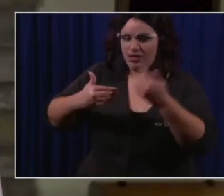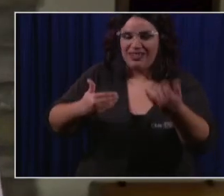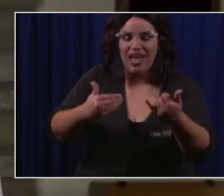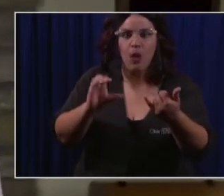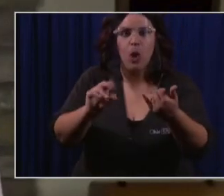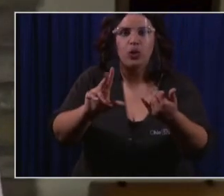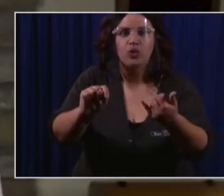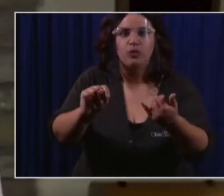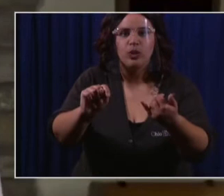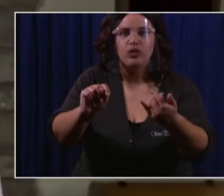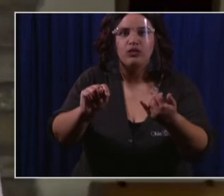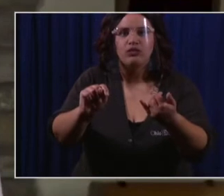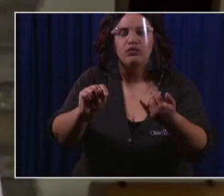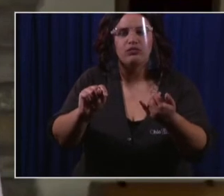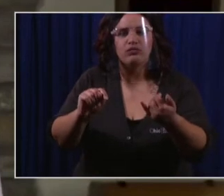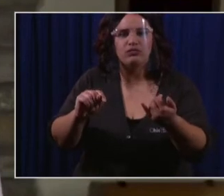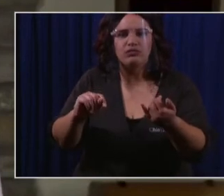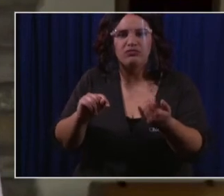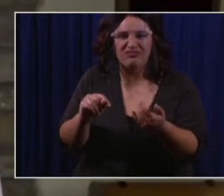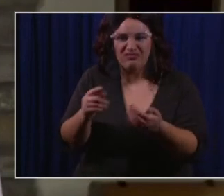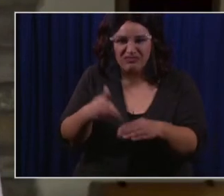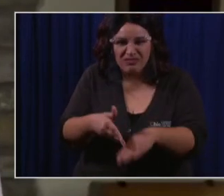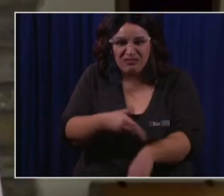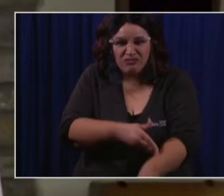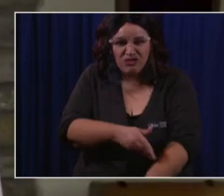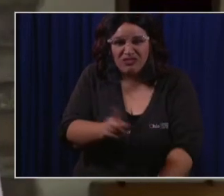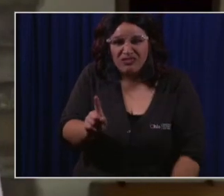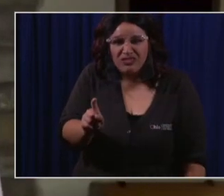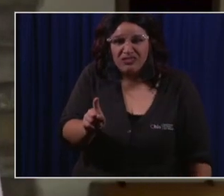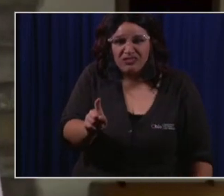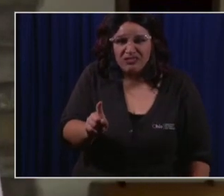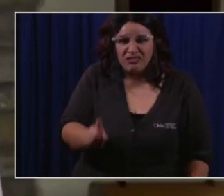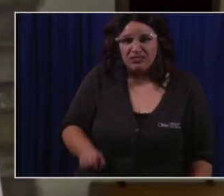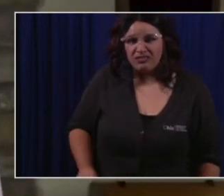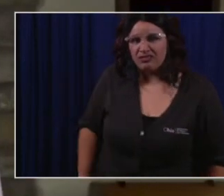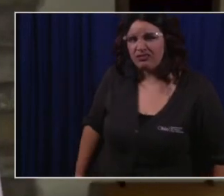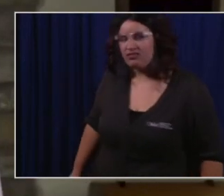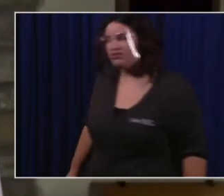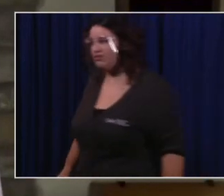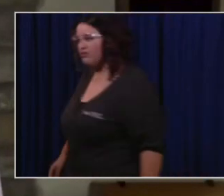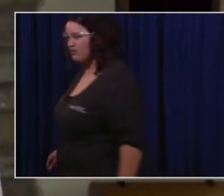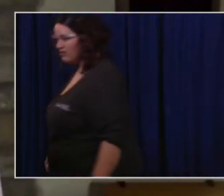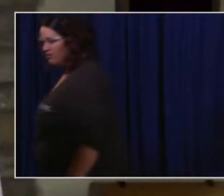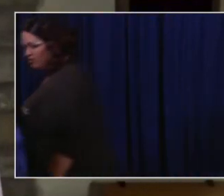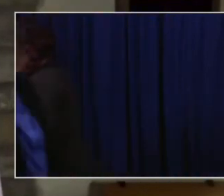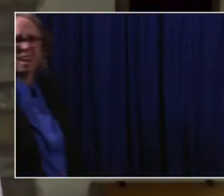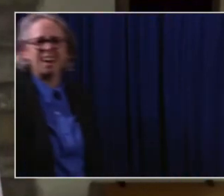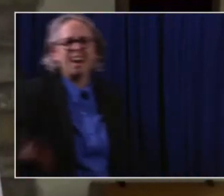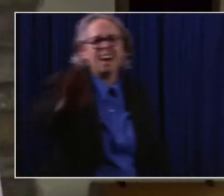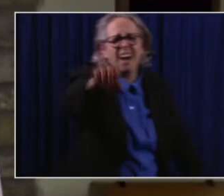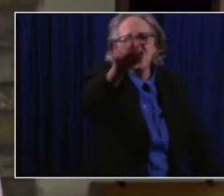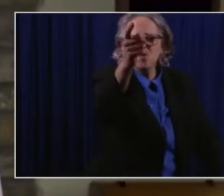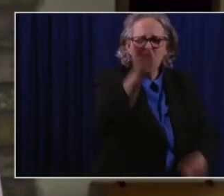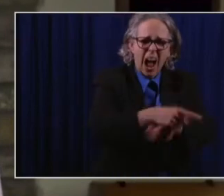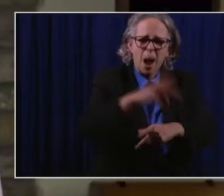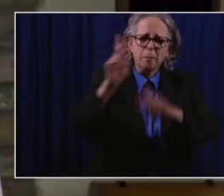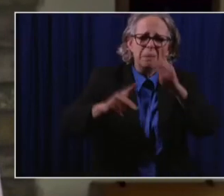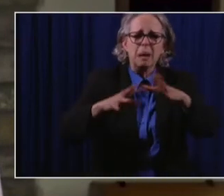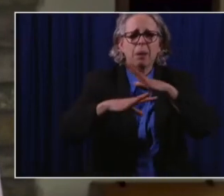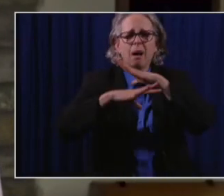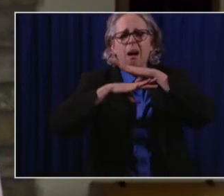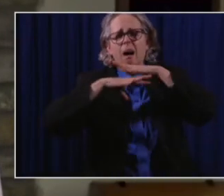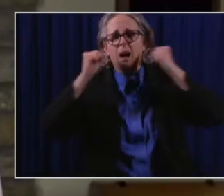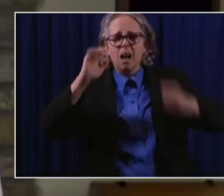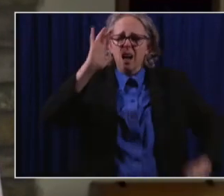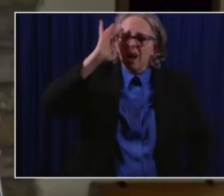tired. They're sick of the virus, and they want to get on with their lives, and I get it. But I think that